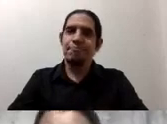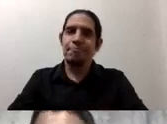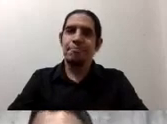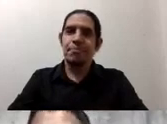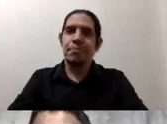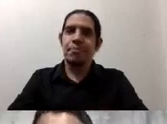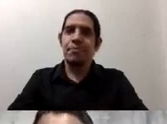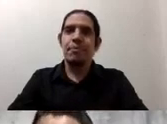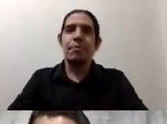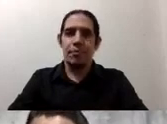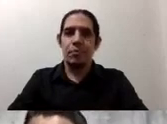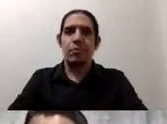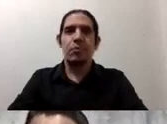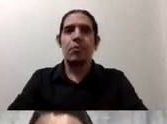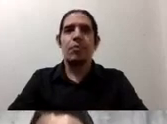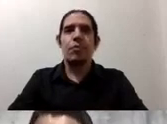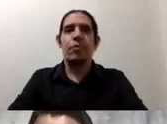here to the methodology,